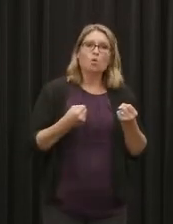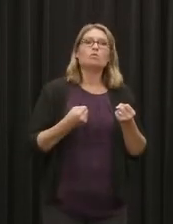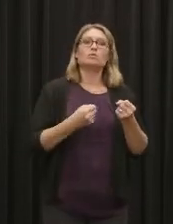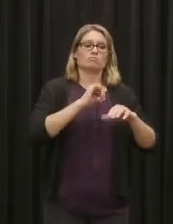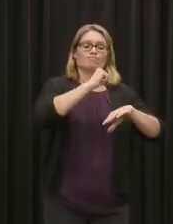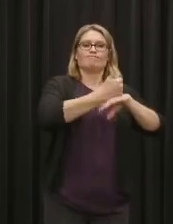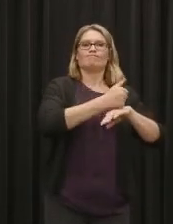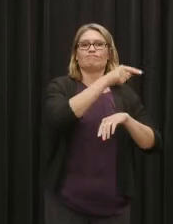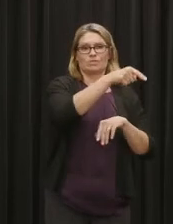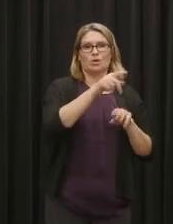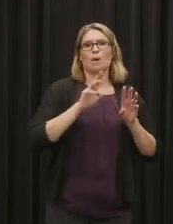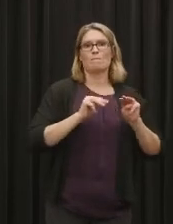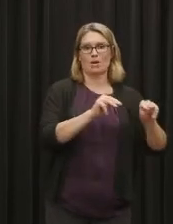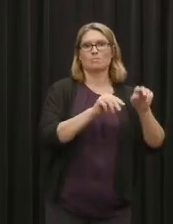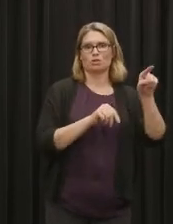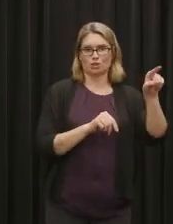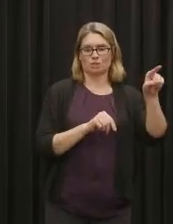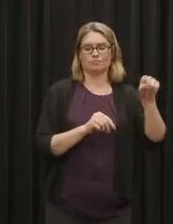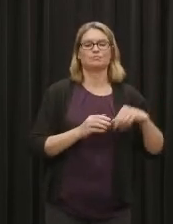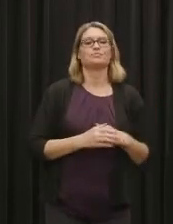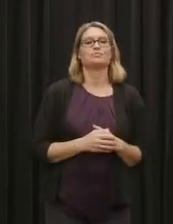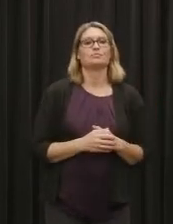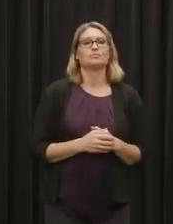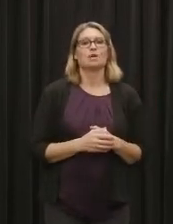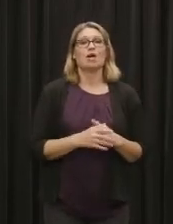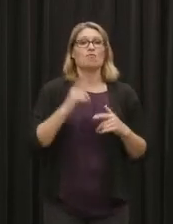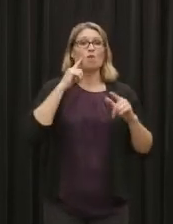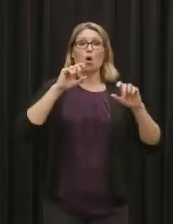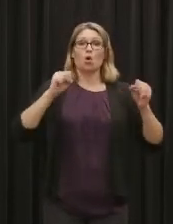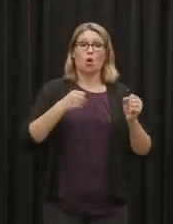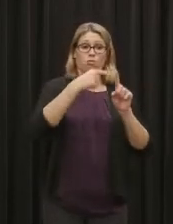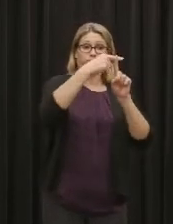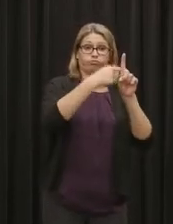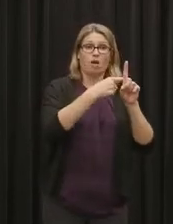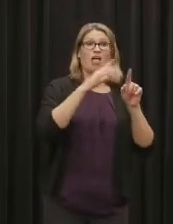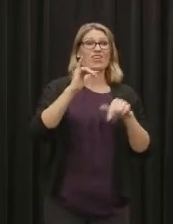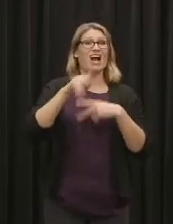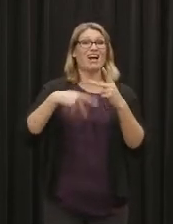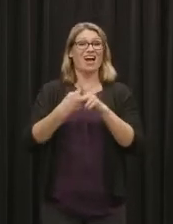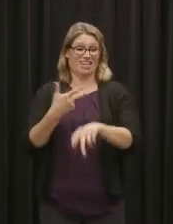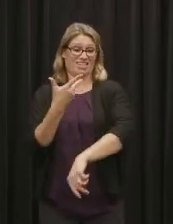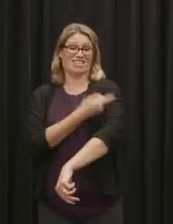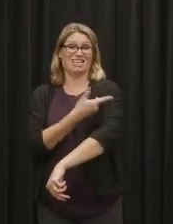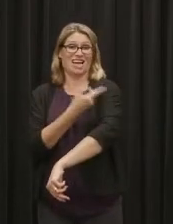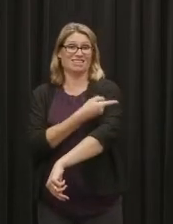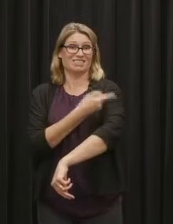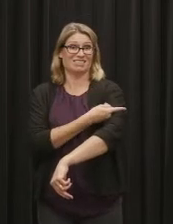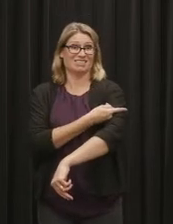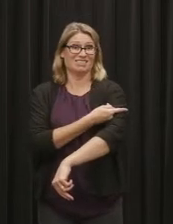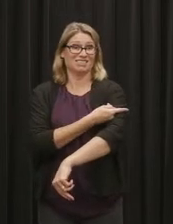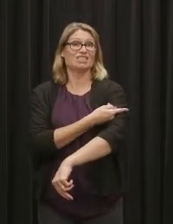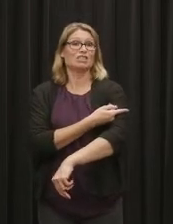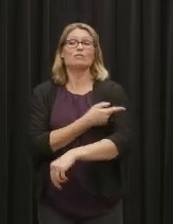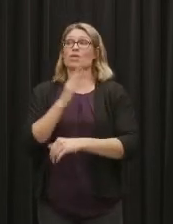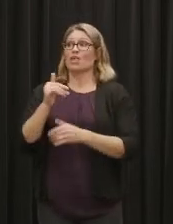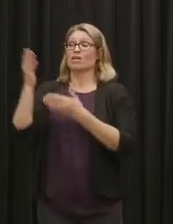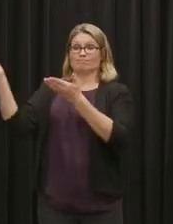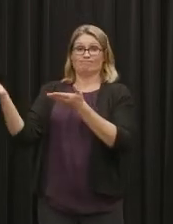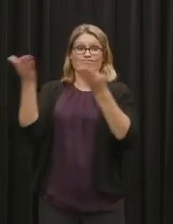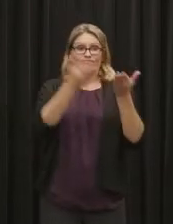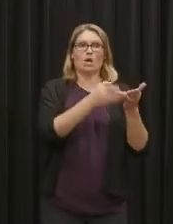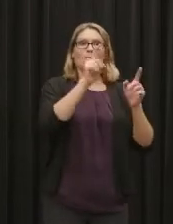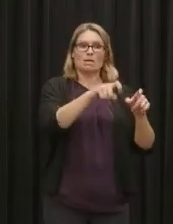installed there. That unit for the Pfizer-BioNTech vaccine